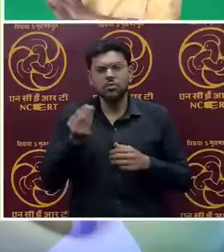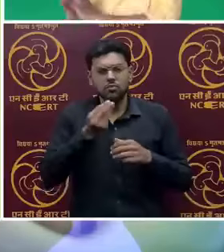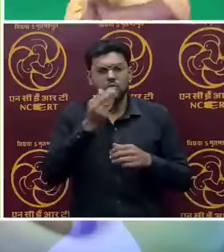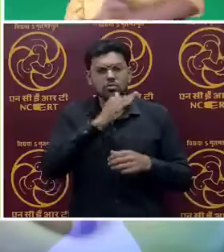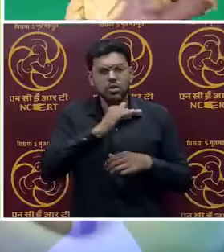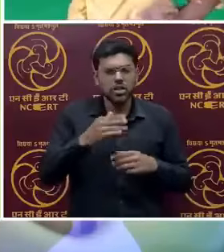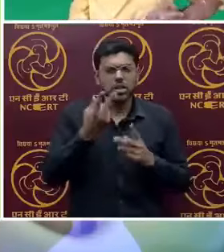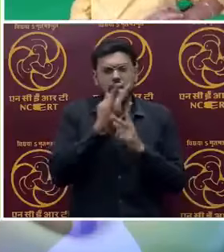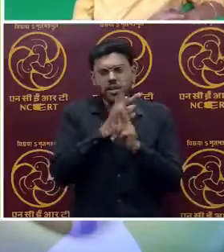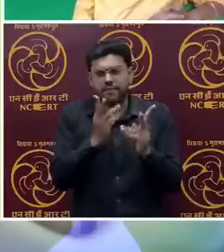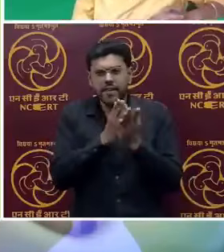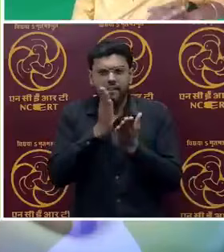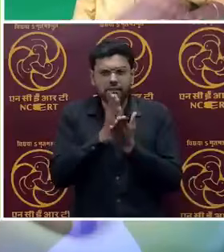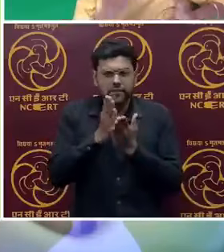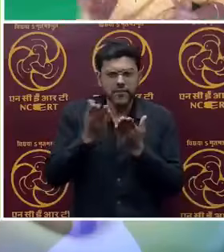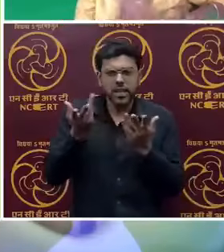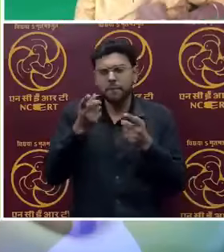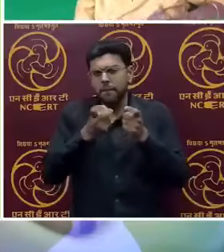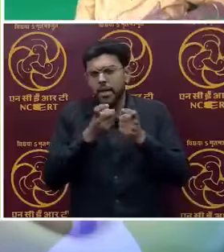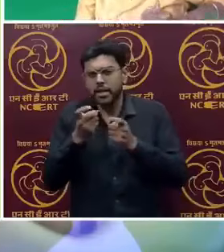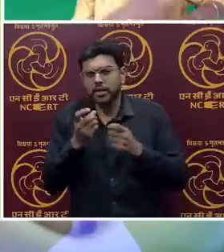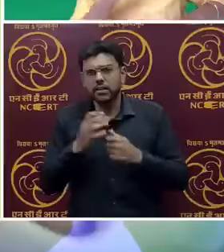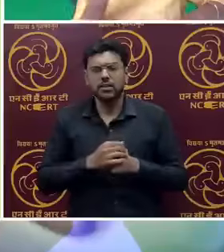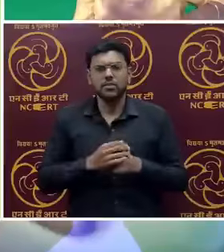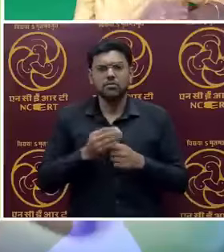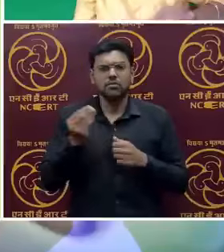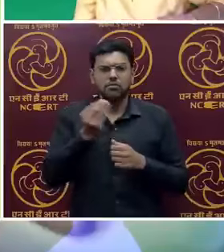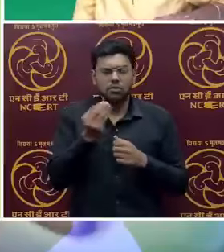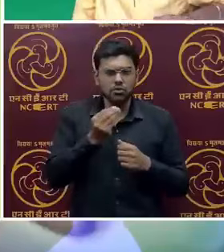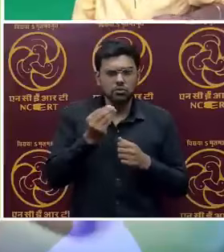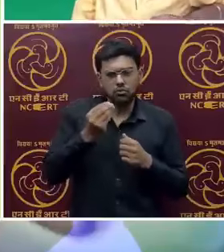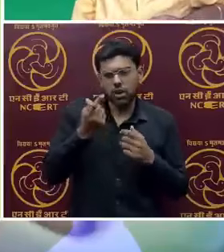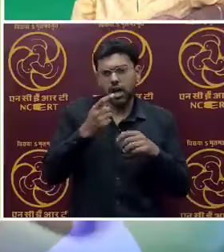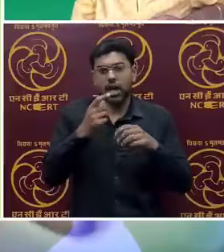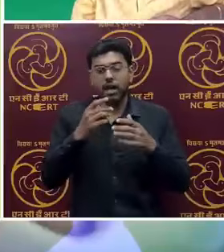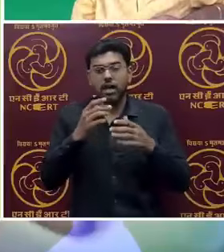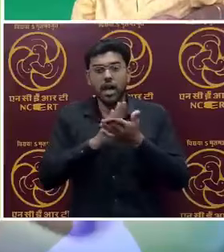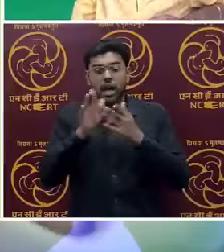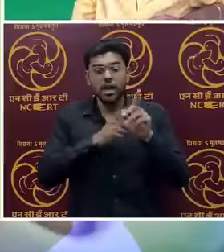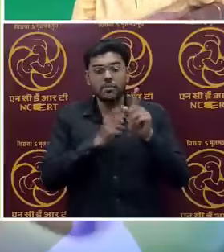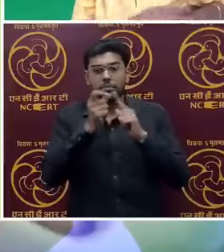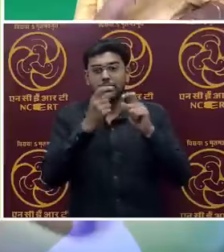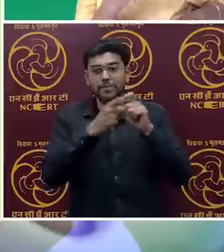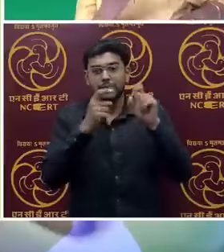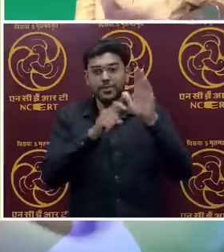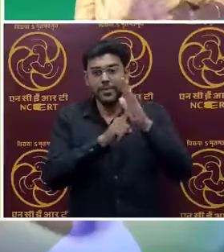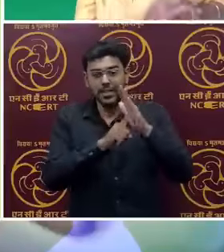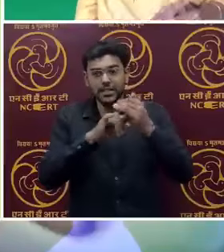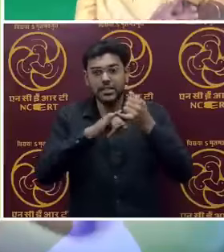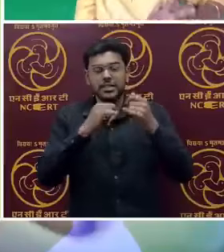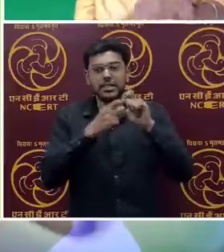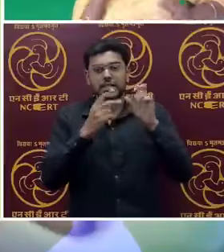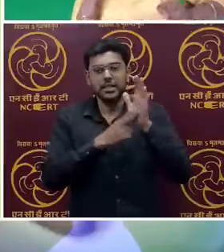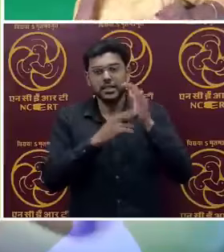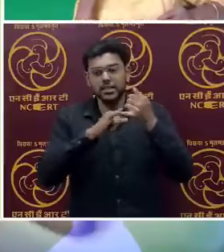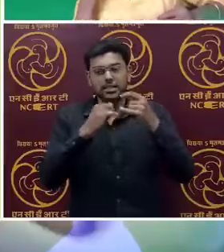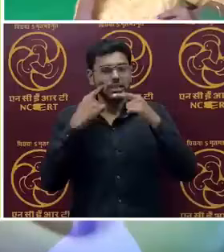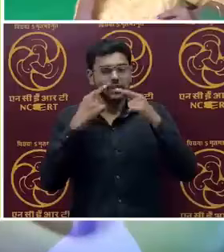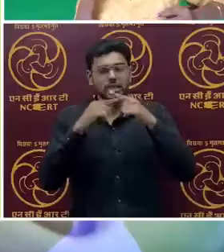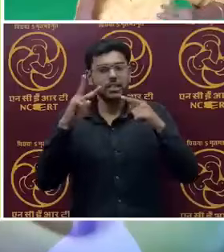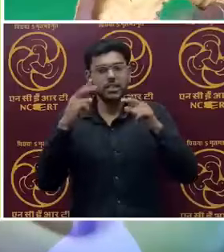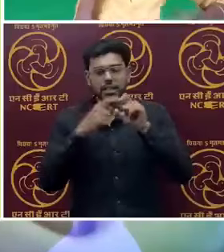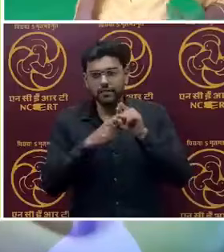would have a different way of dealing with it. They would be hypersensitive to the input. So auditory